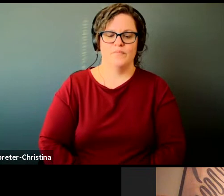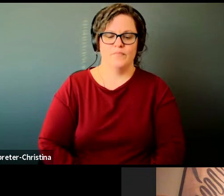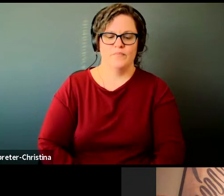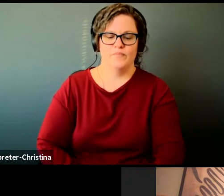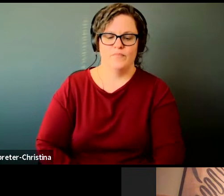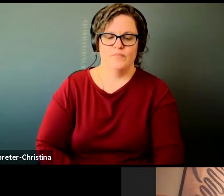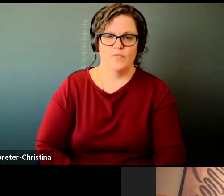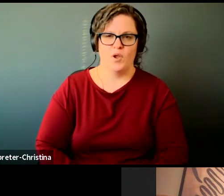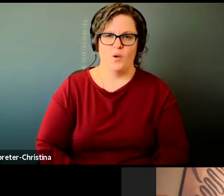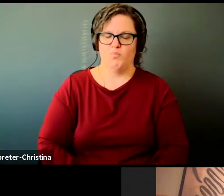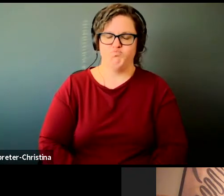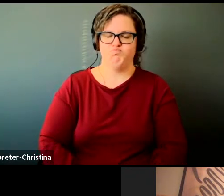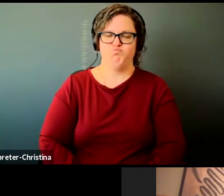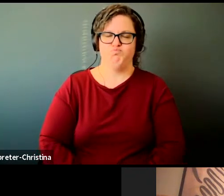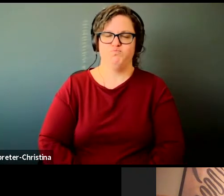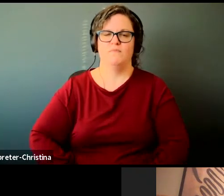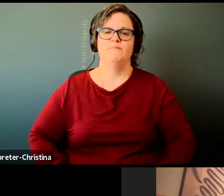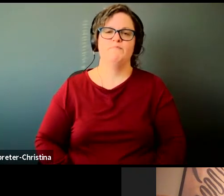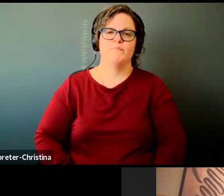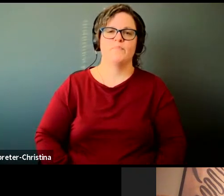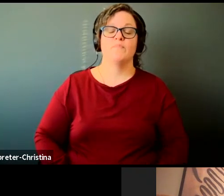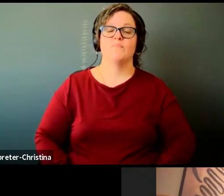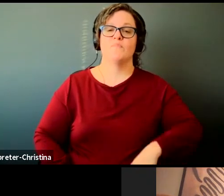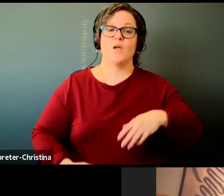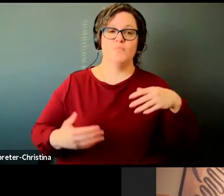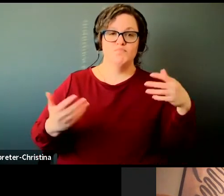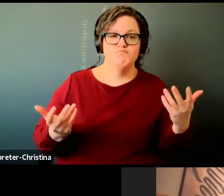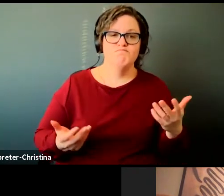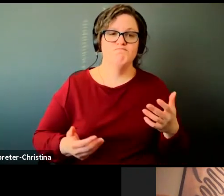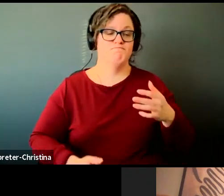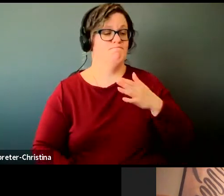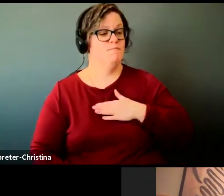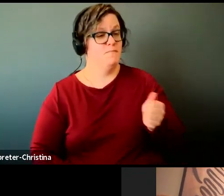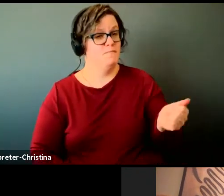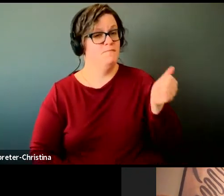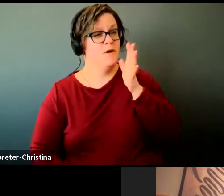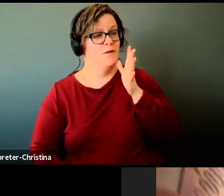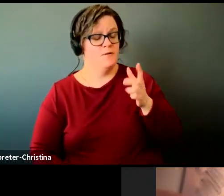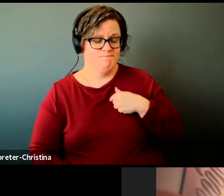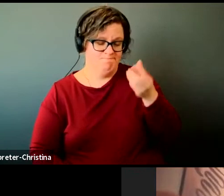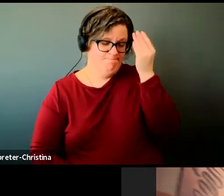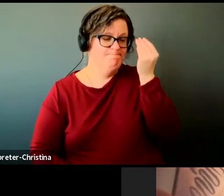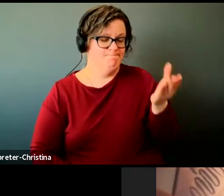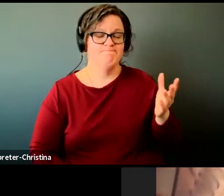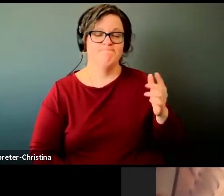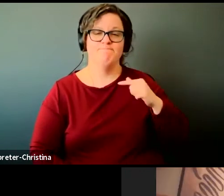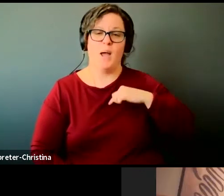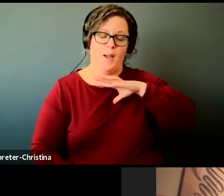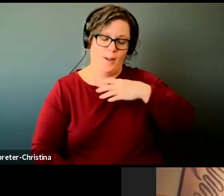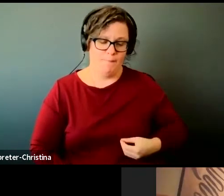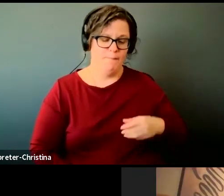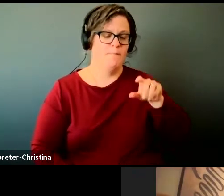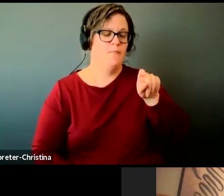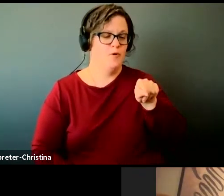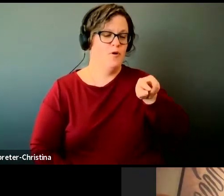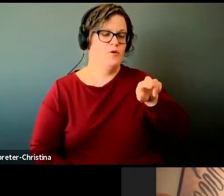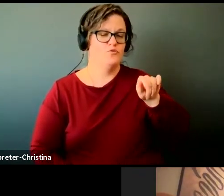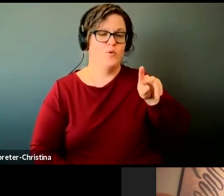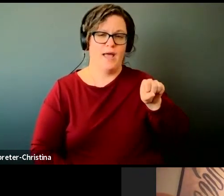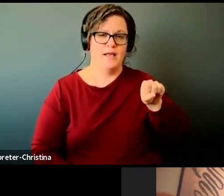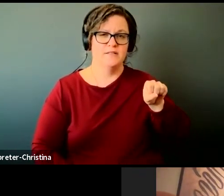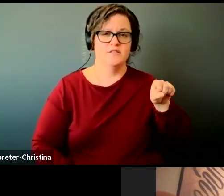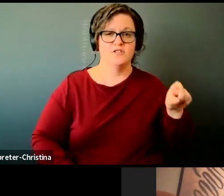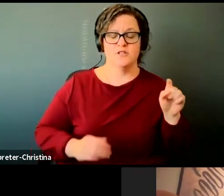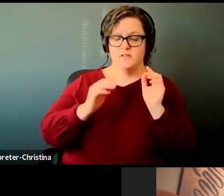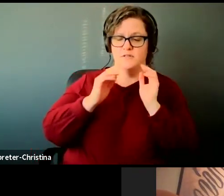When I tell my mother that I am trans, her lips wobble a